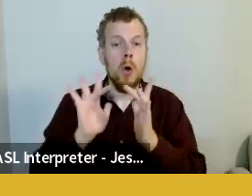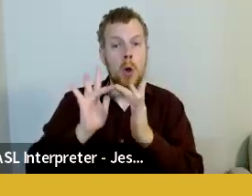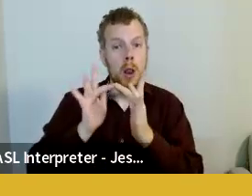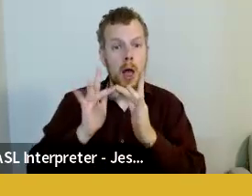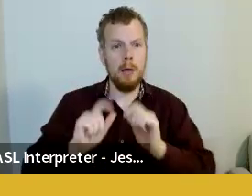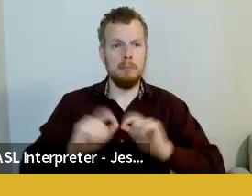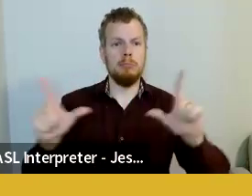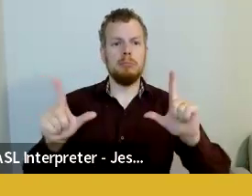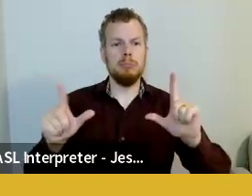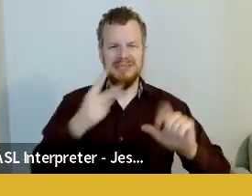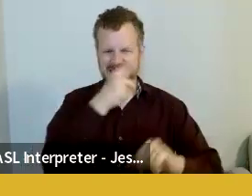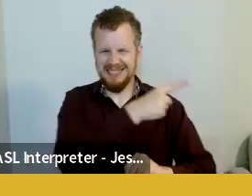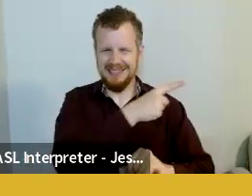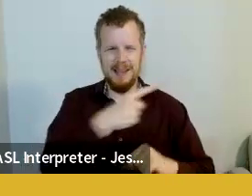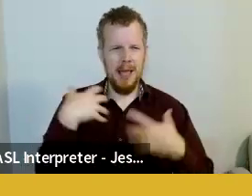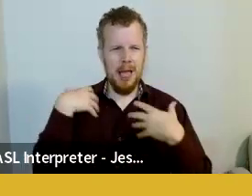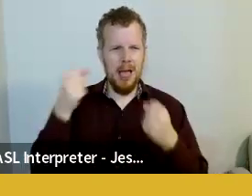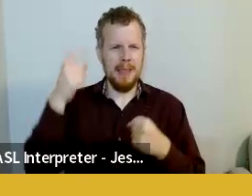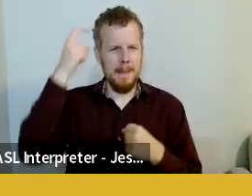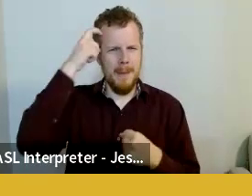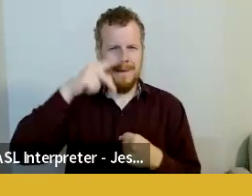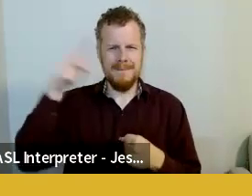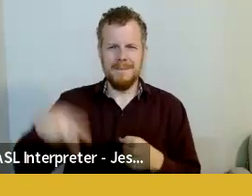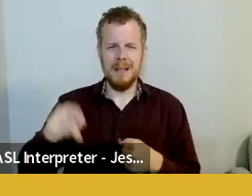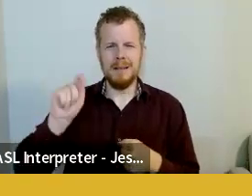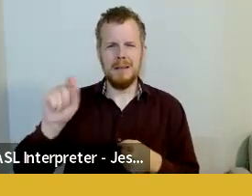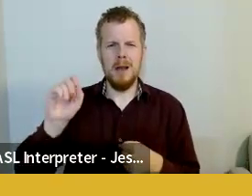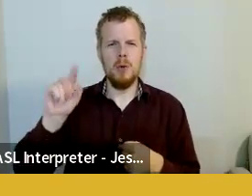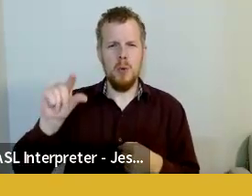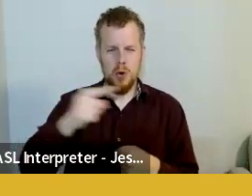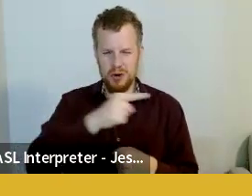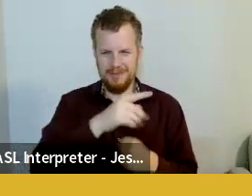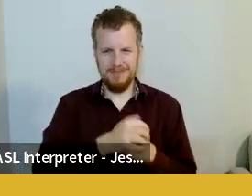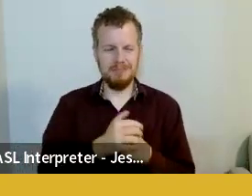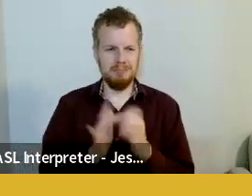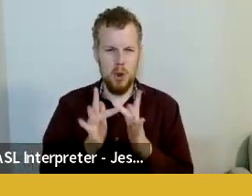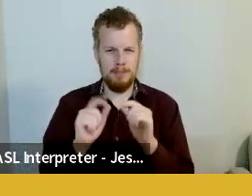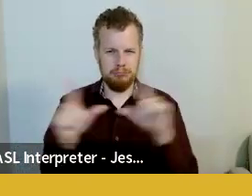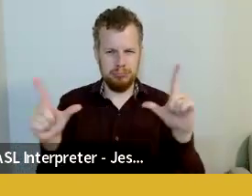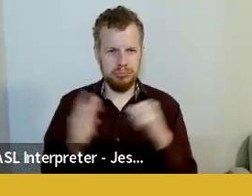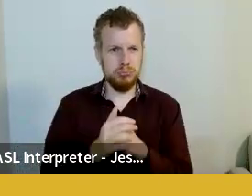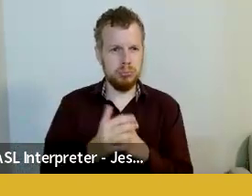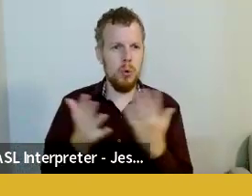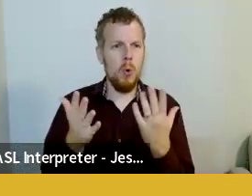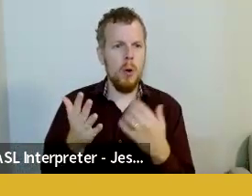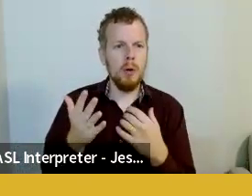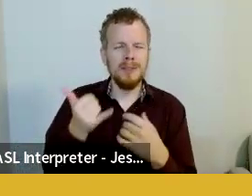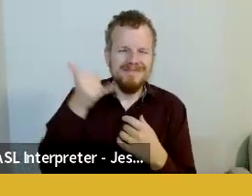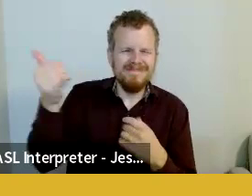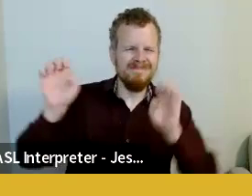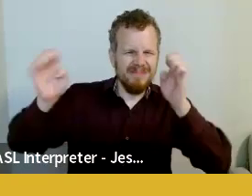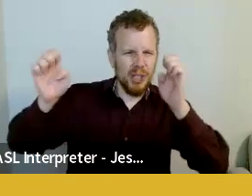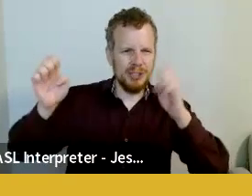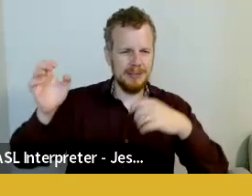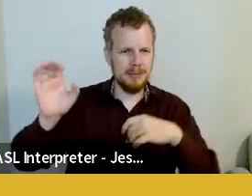visit healthymindsphilly.org. Another great resource, while it is also available, is the mental health 911, which is